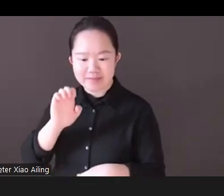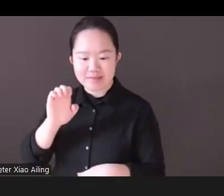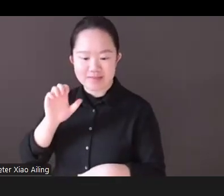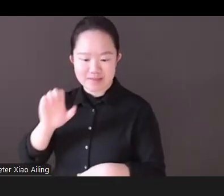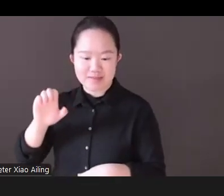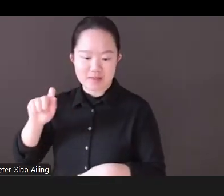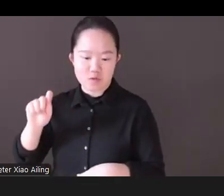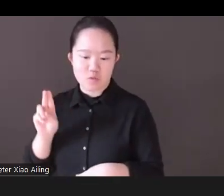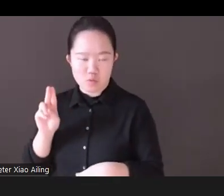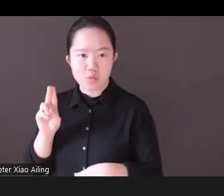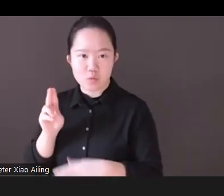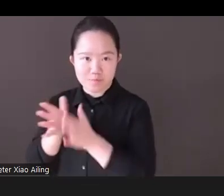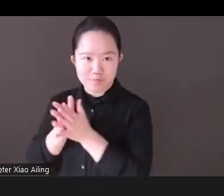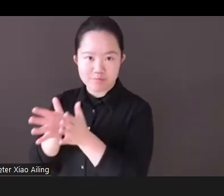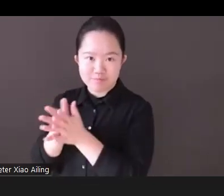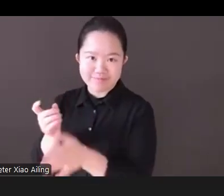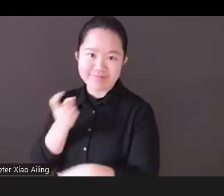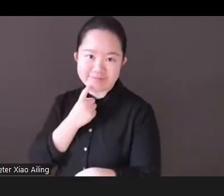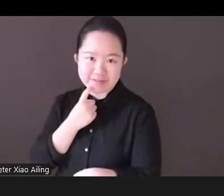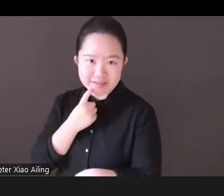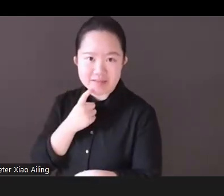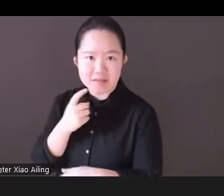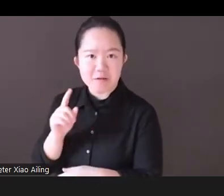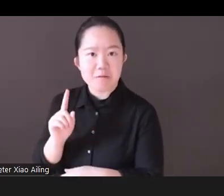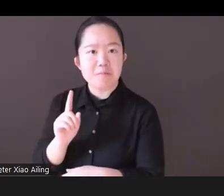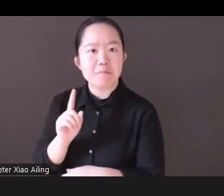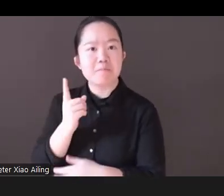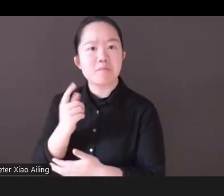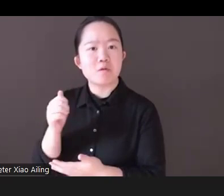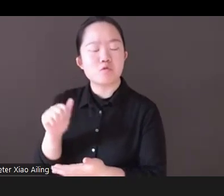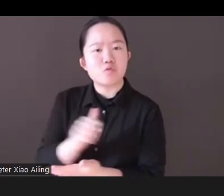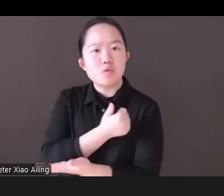and now we have a joint agency for both.